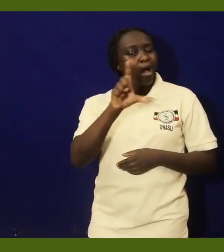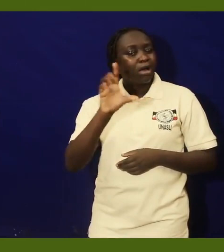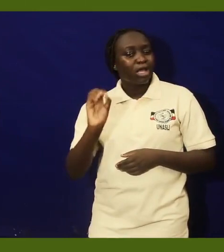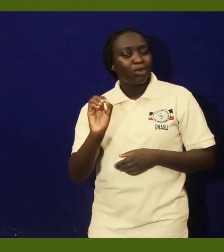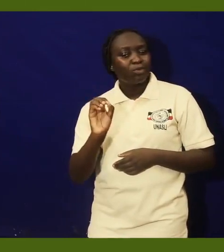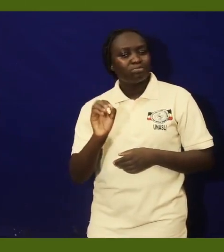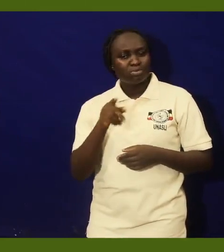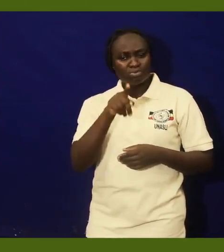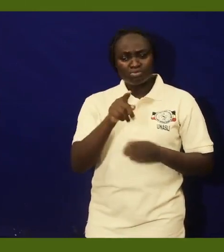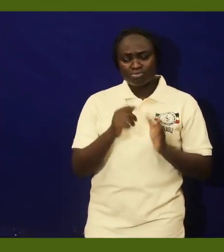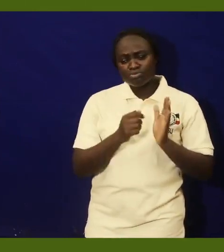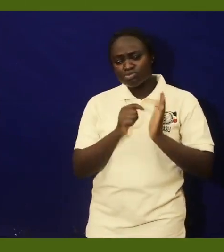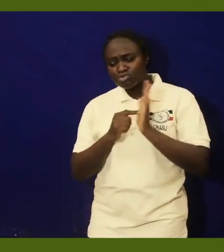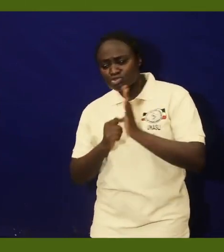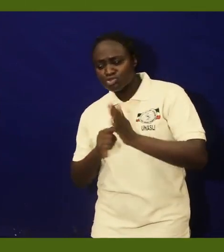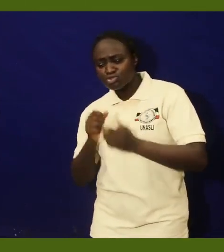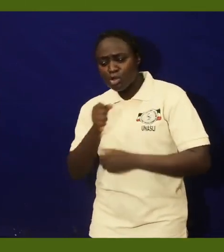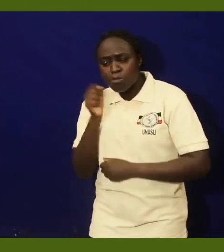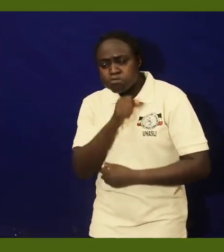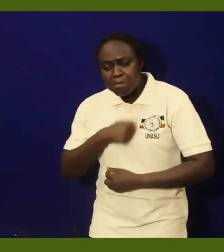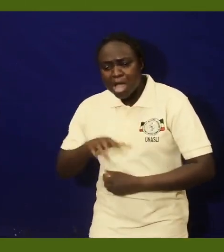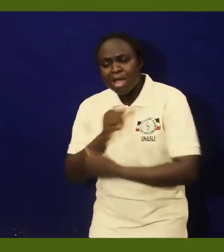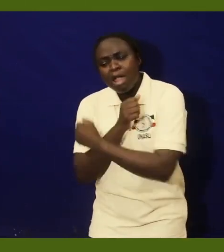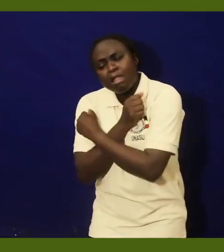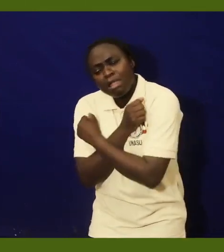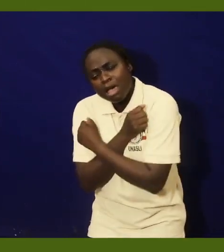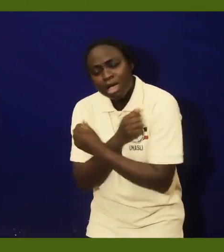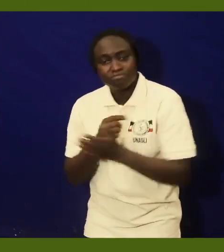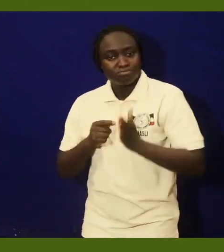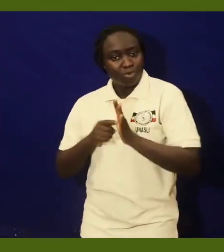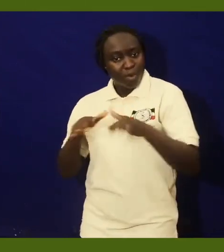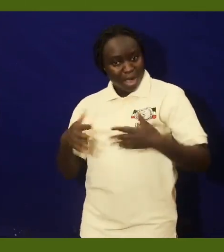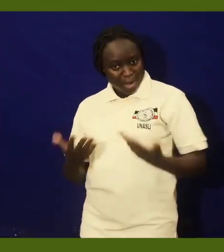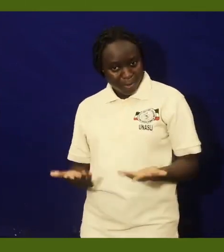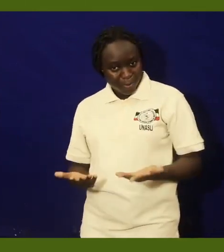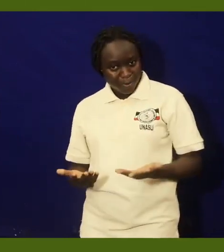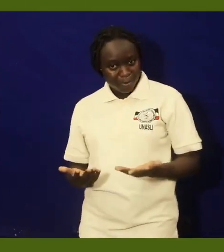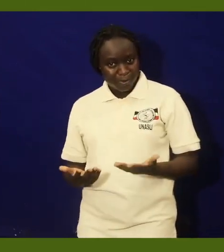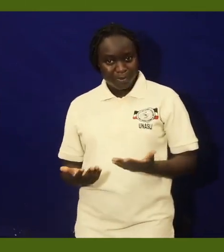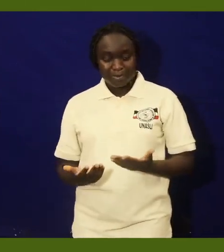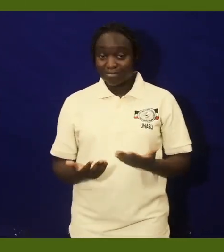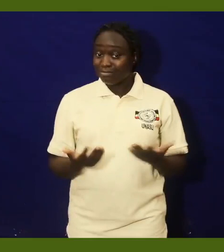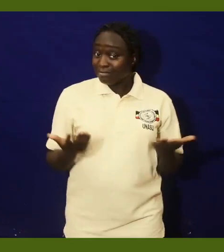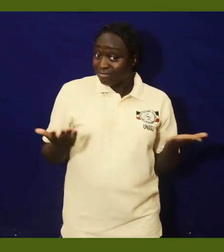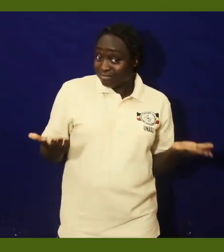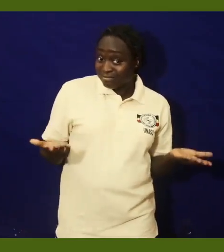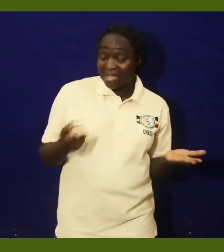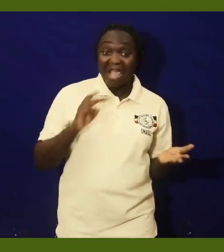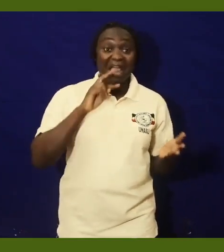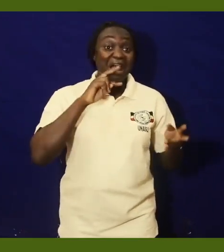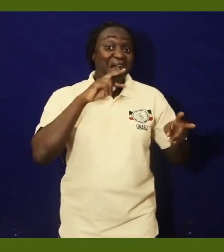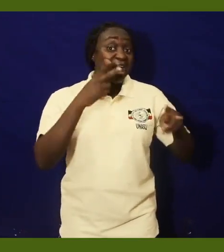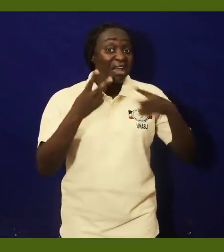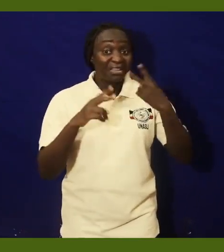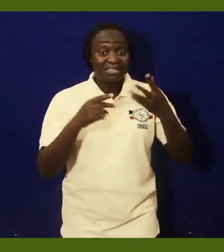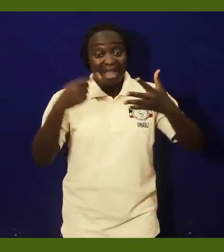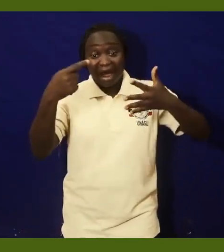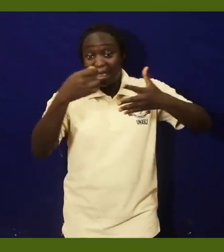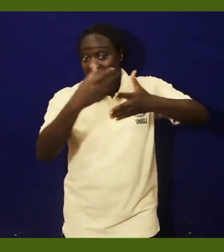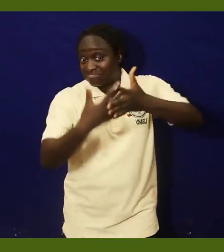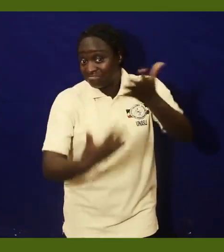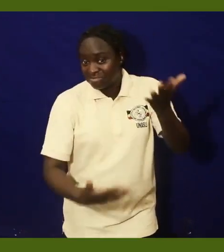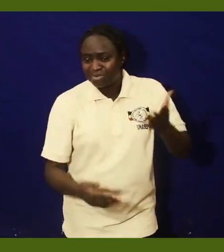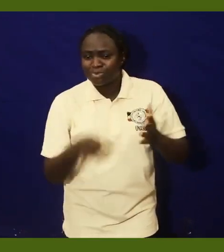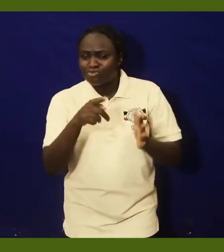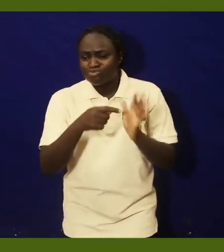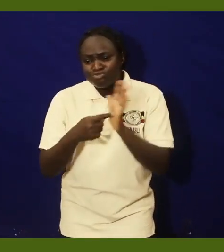grandmother to show that you love her? Now, you have many answers. What would you